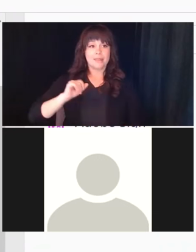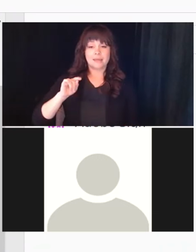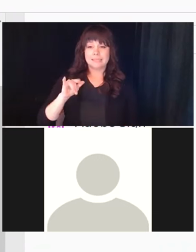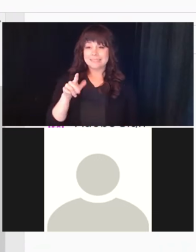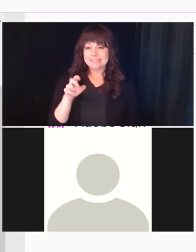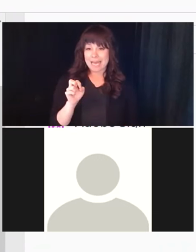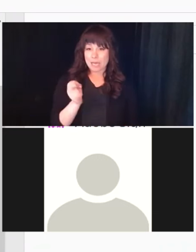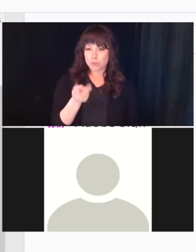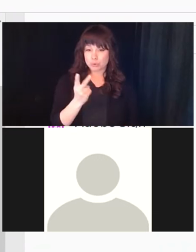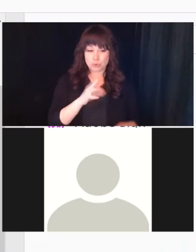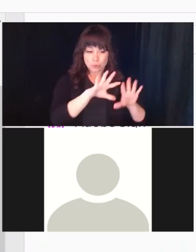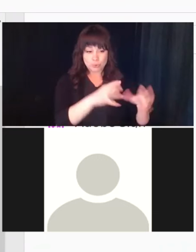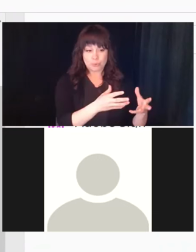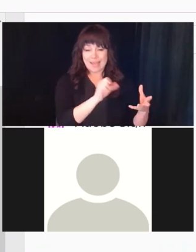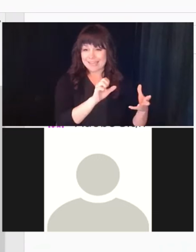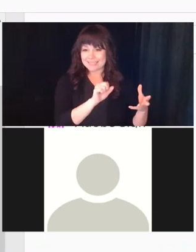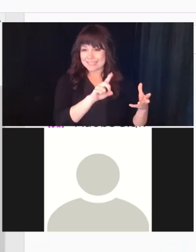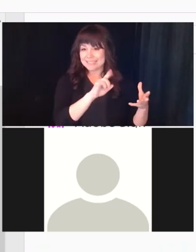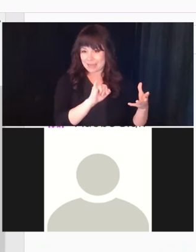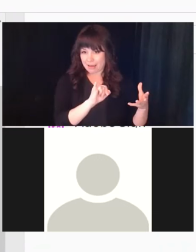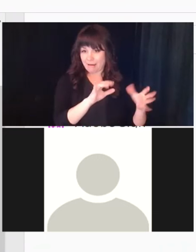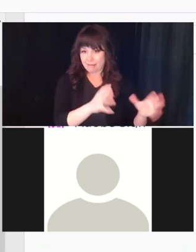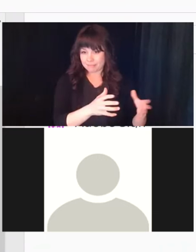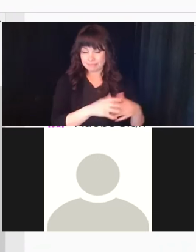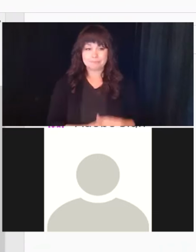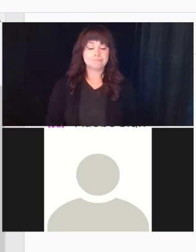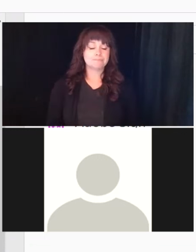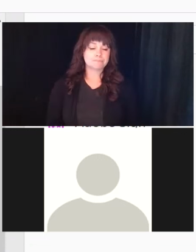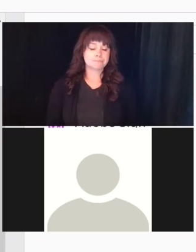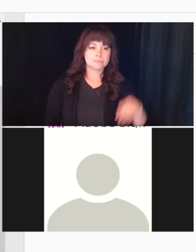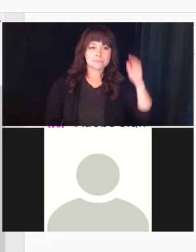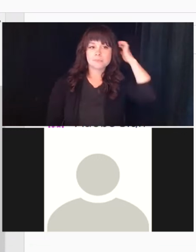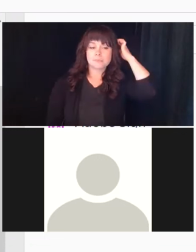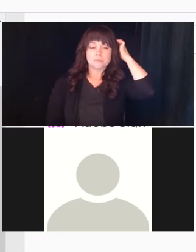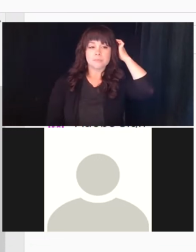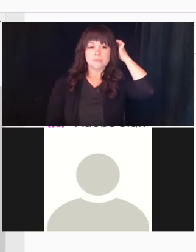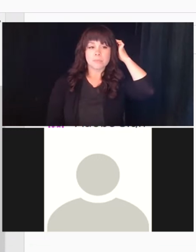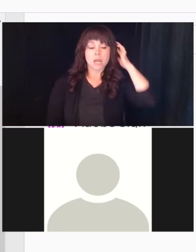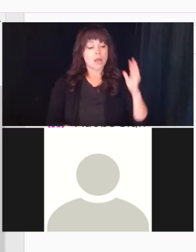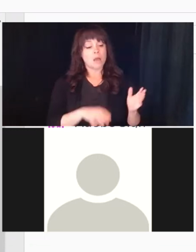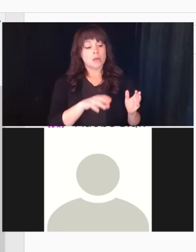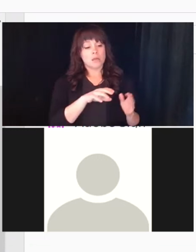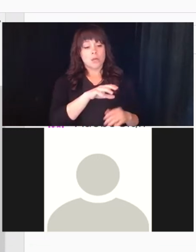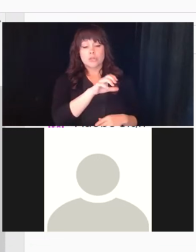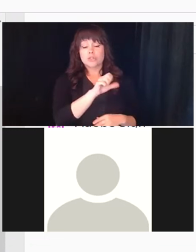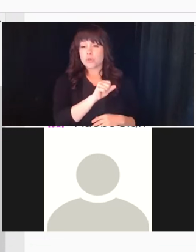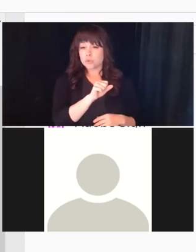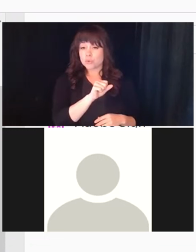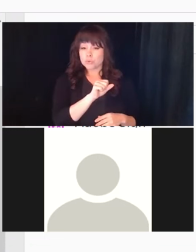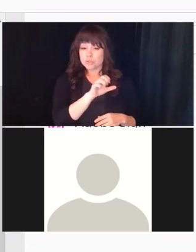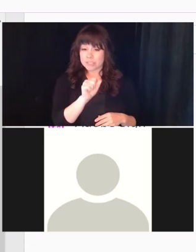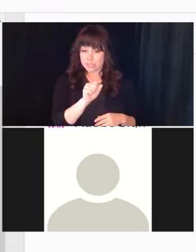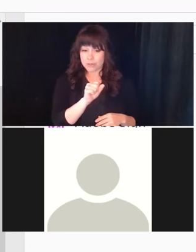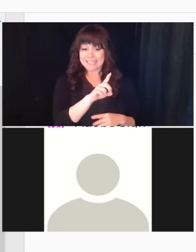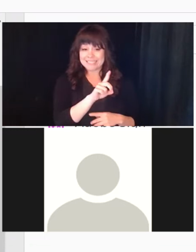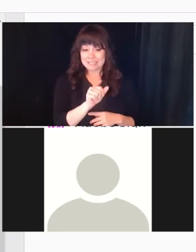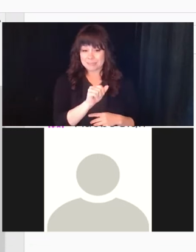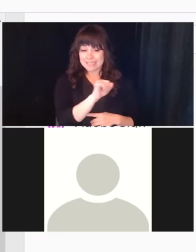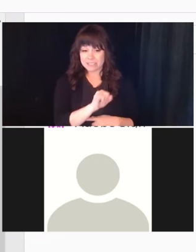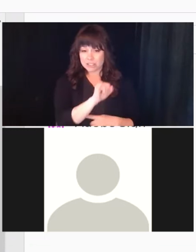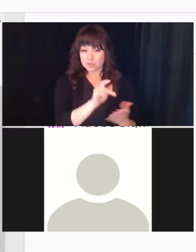the SSDI side. And the Social Security Disability Insurance Program is funded through